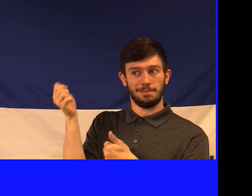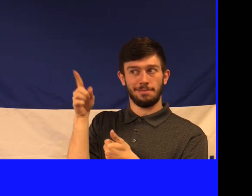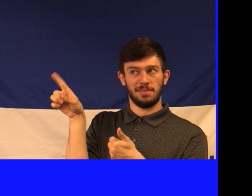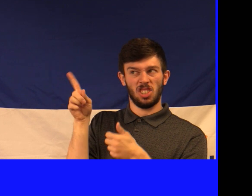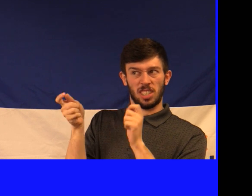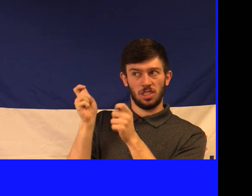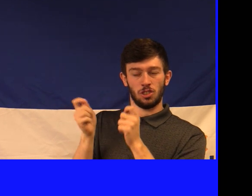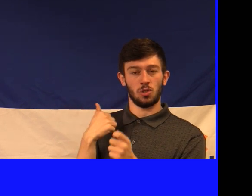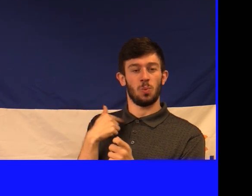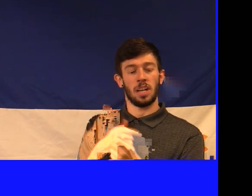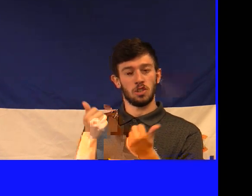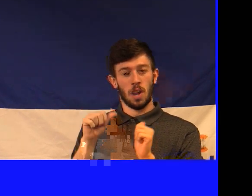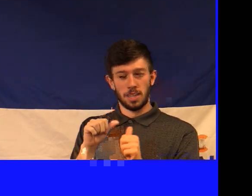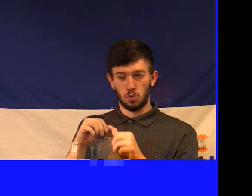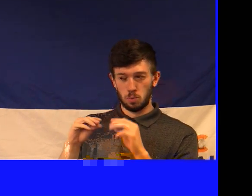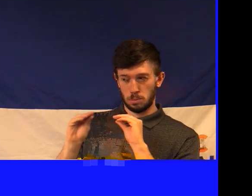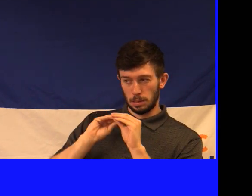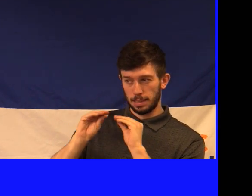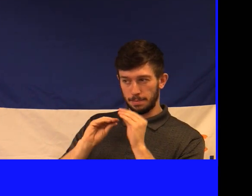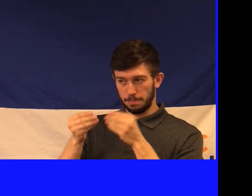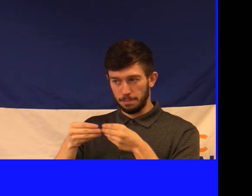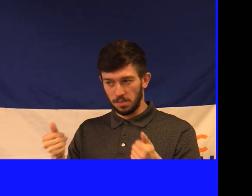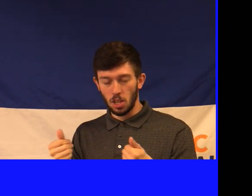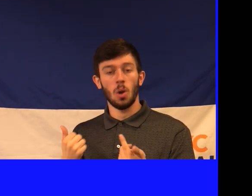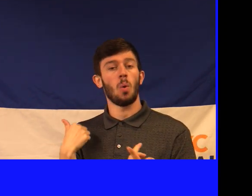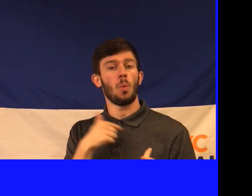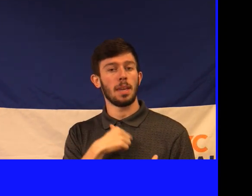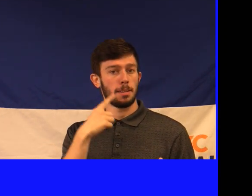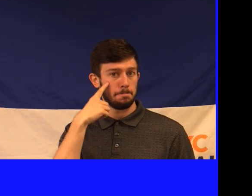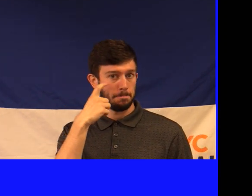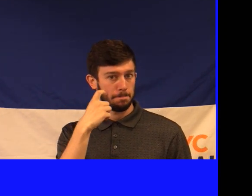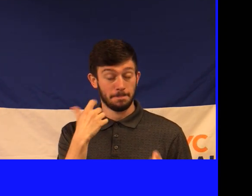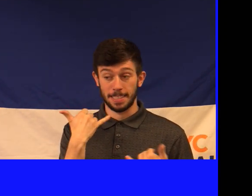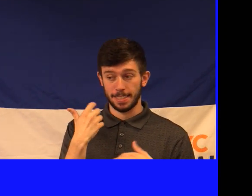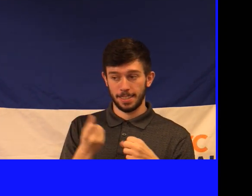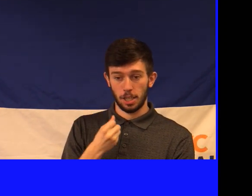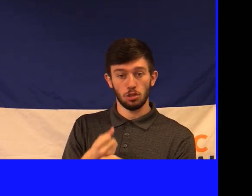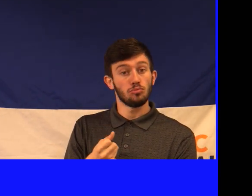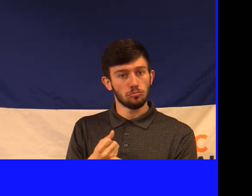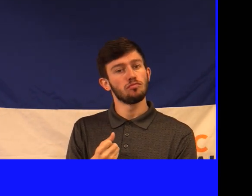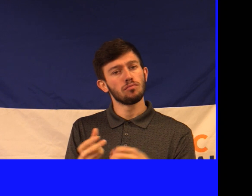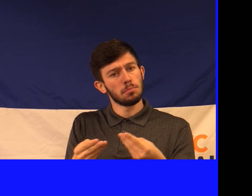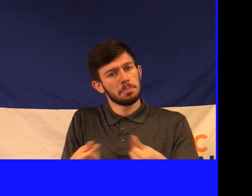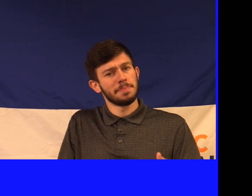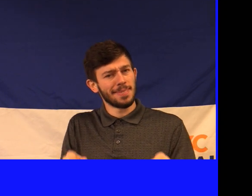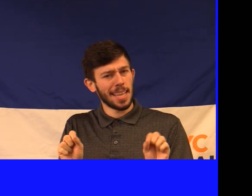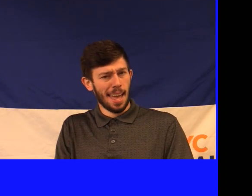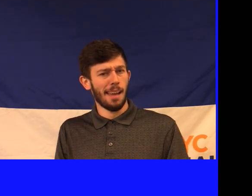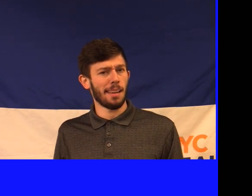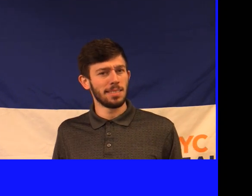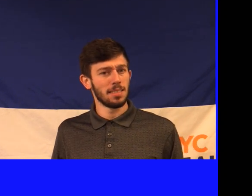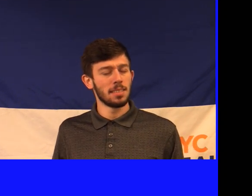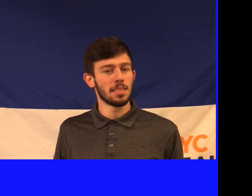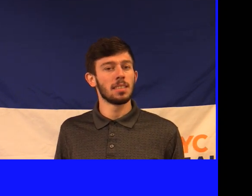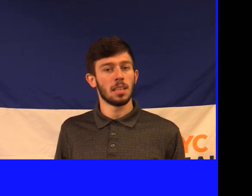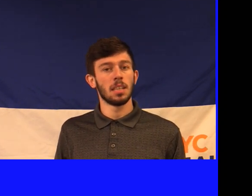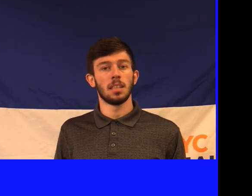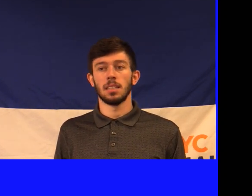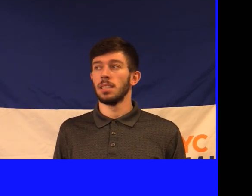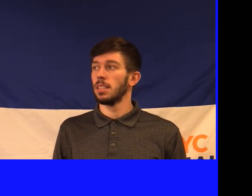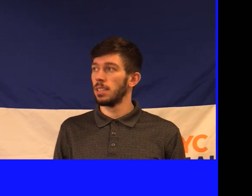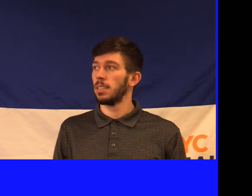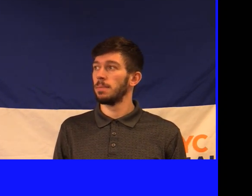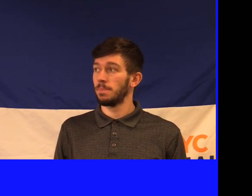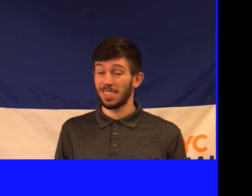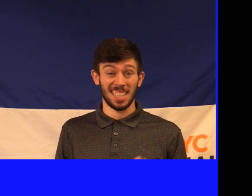correct. We expect that this year we'll be able to fix this. And again, it's considered a